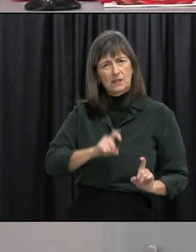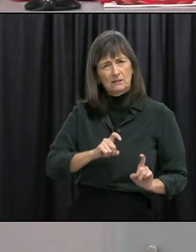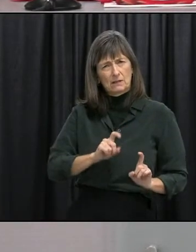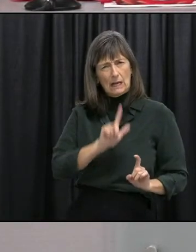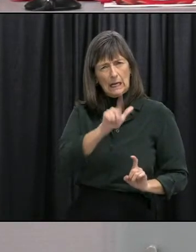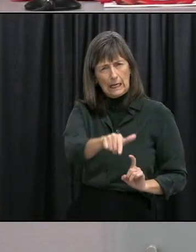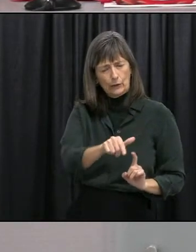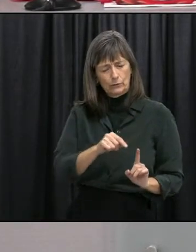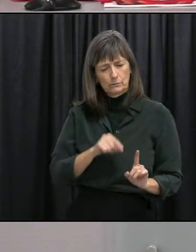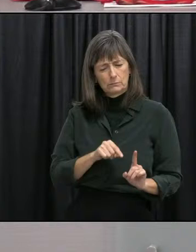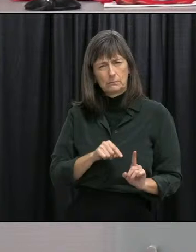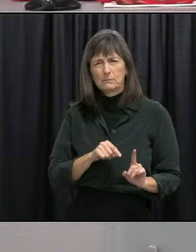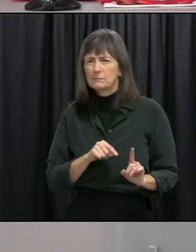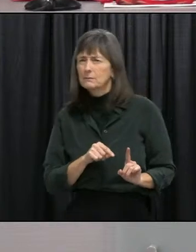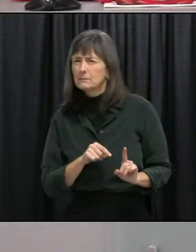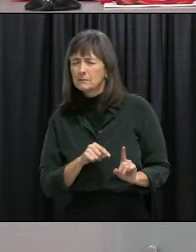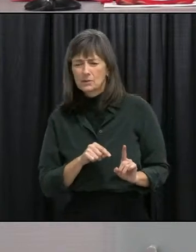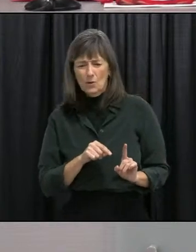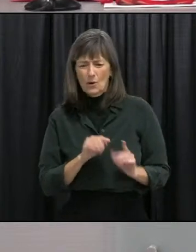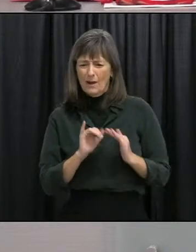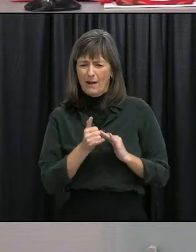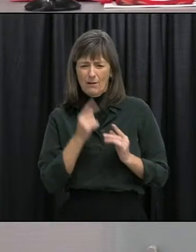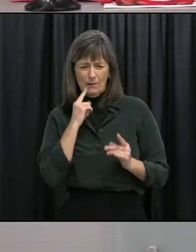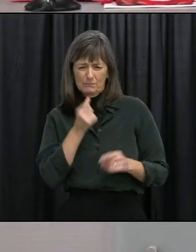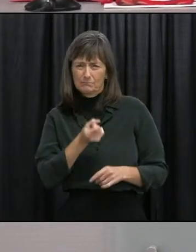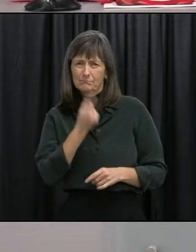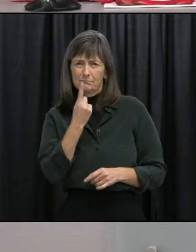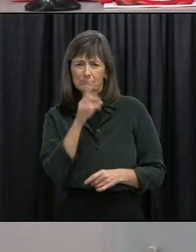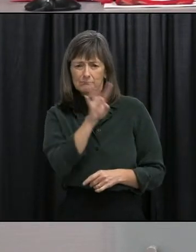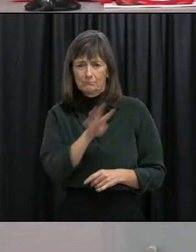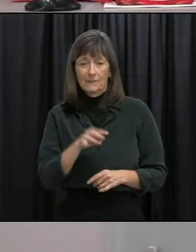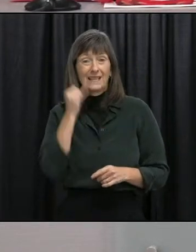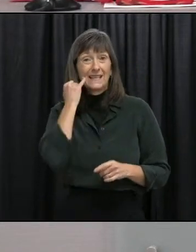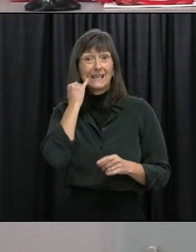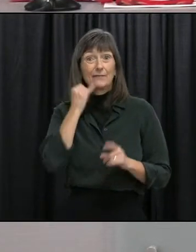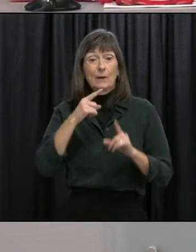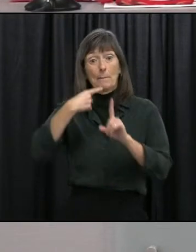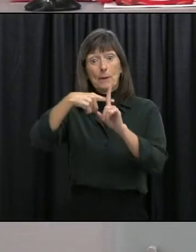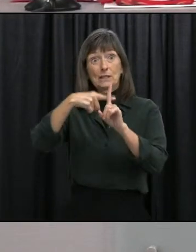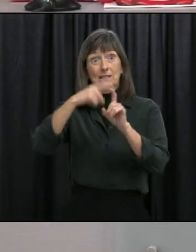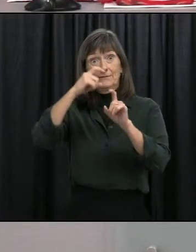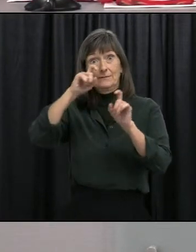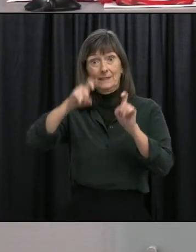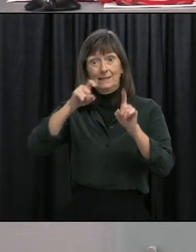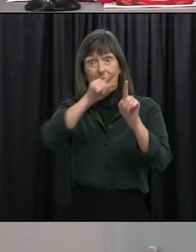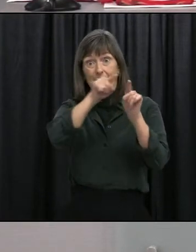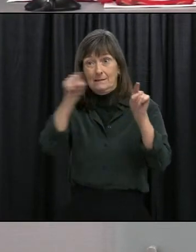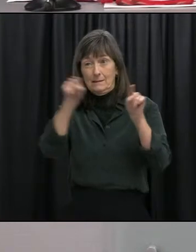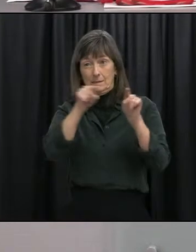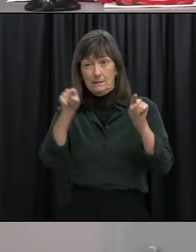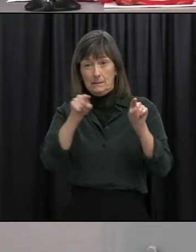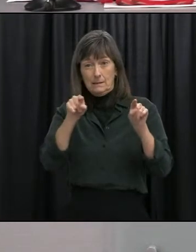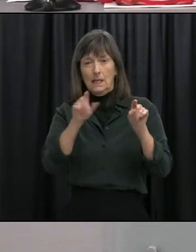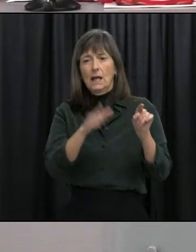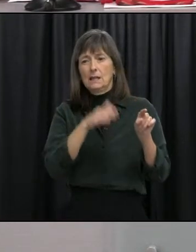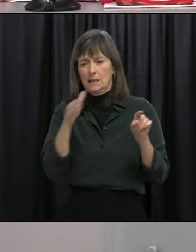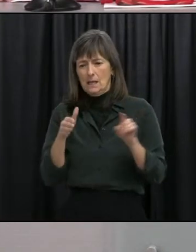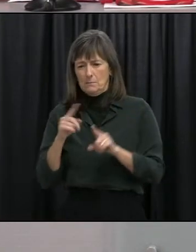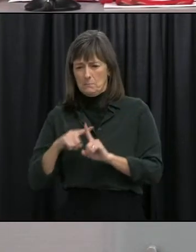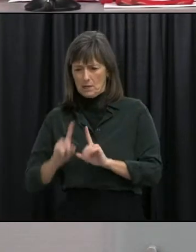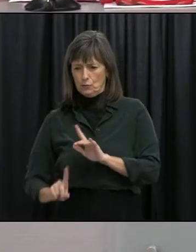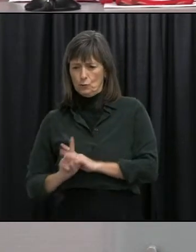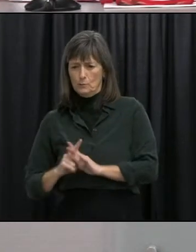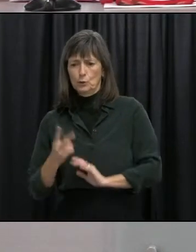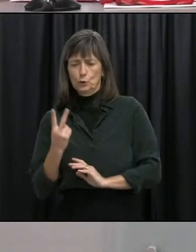to me what those graphs are showing? If we had 0 positive tests, but then the next one we're showing there were 2 rotational workers who tested